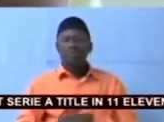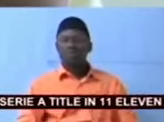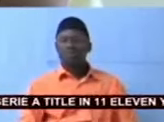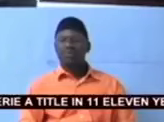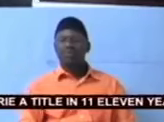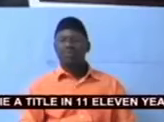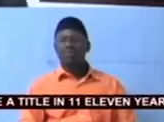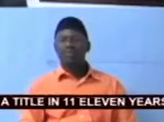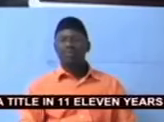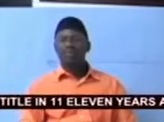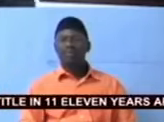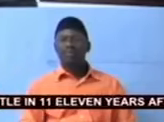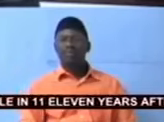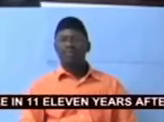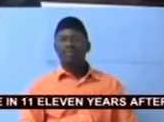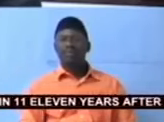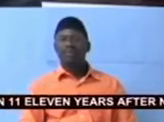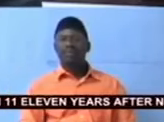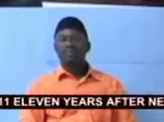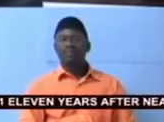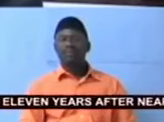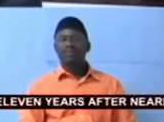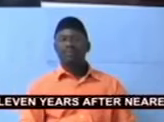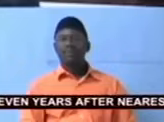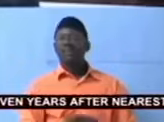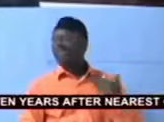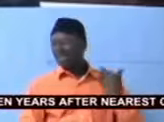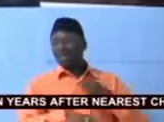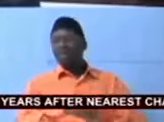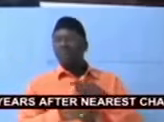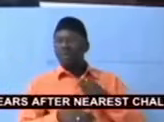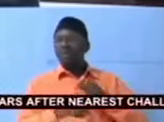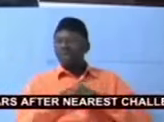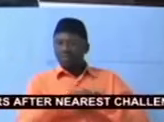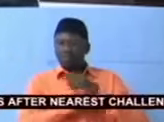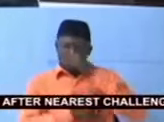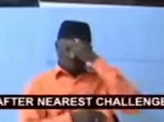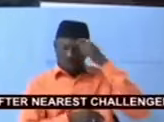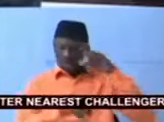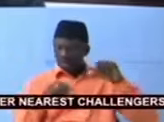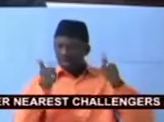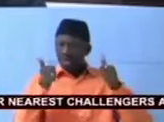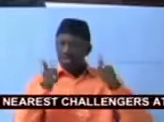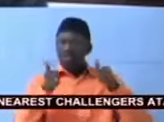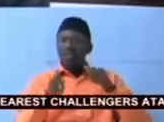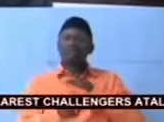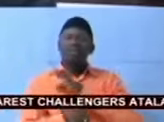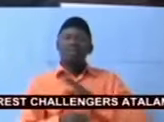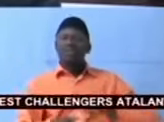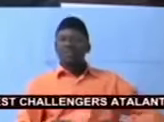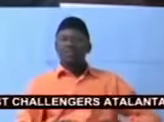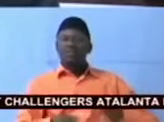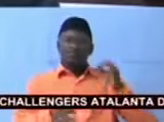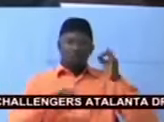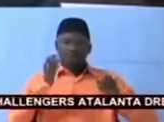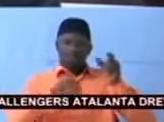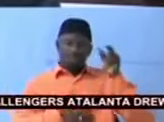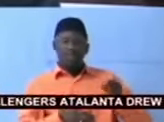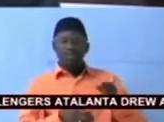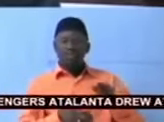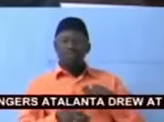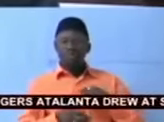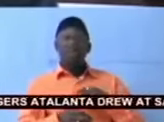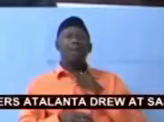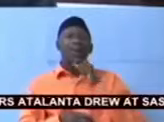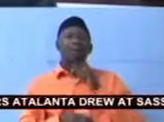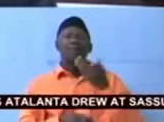bi? Yes, when I was employed, the Chief Justice was one Justice Chauhan, a Pakistani. Jamono